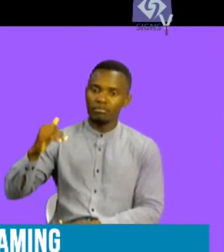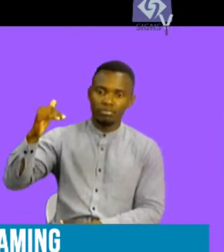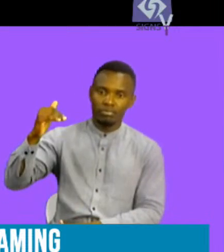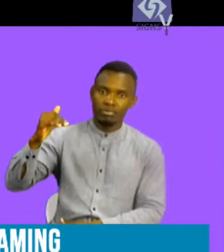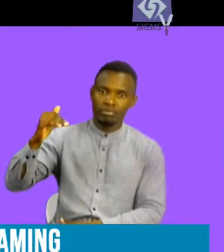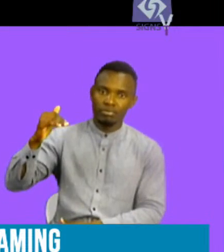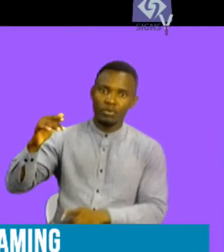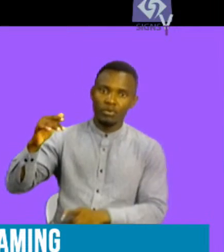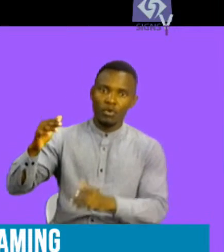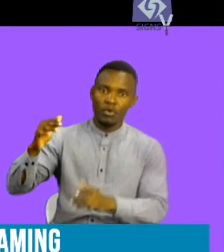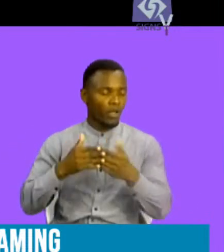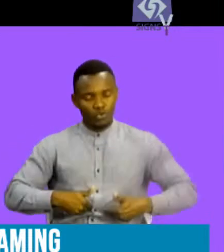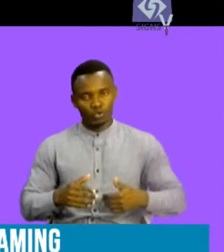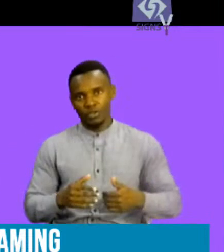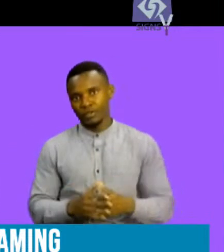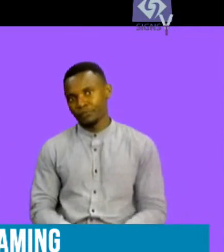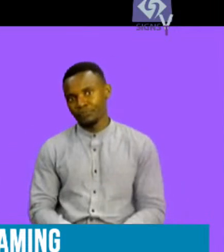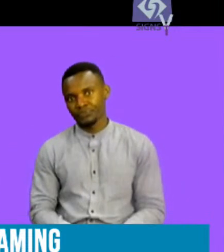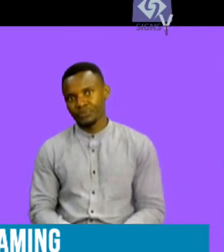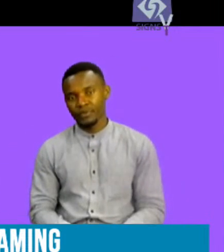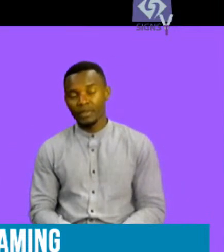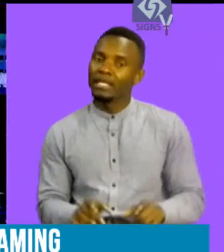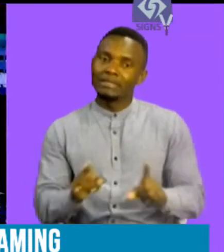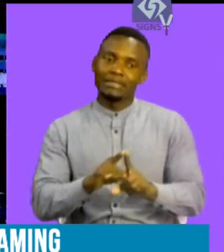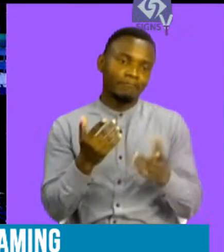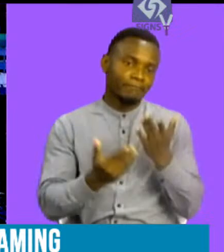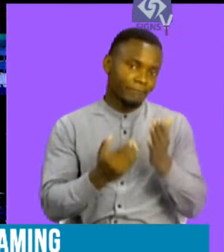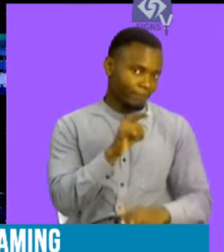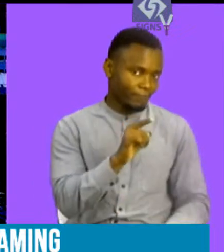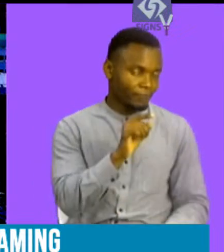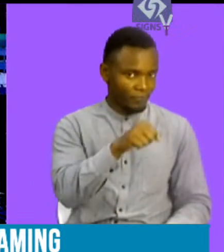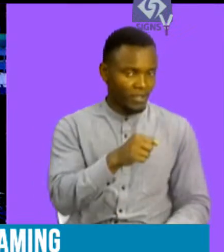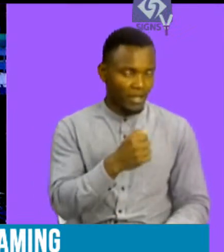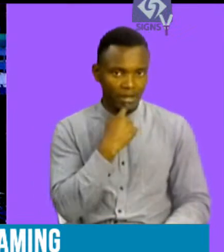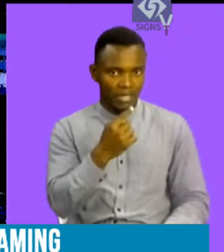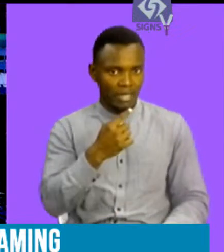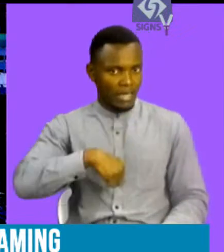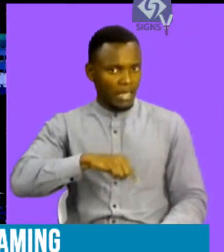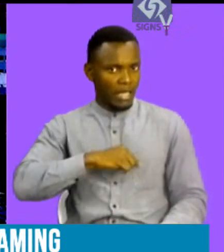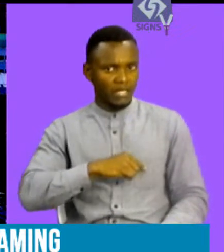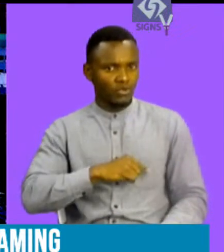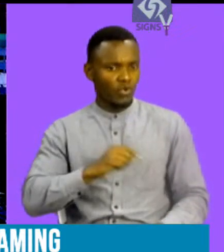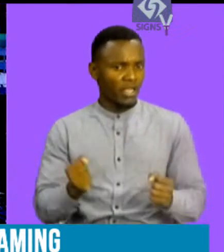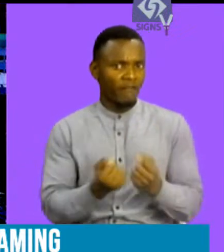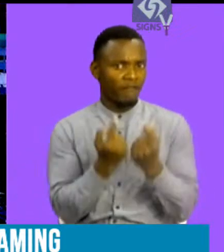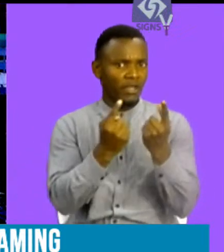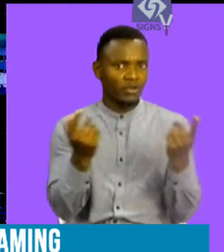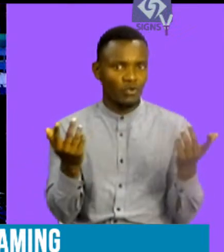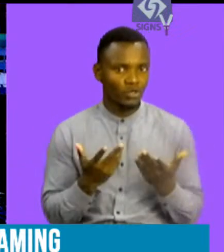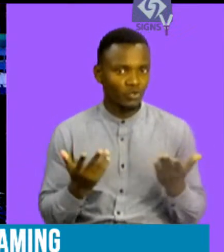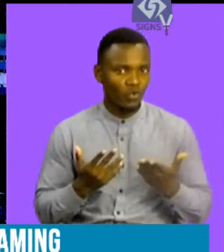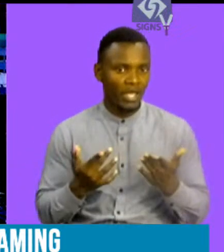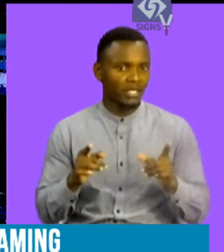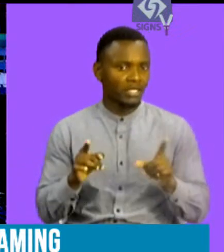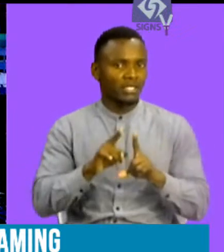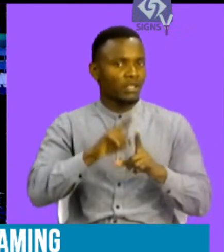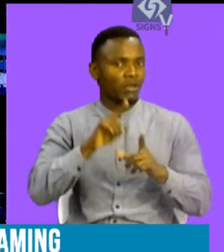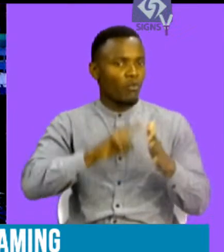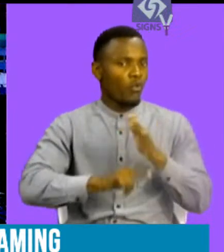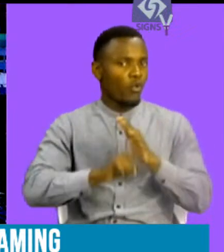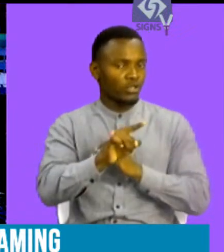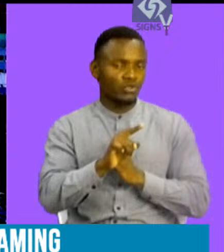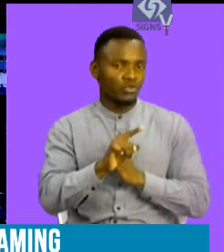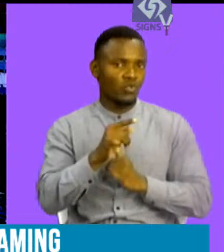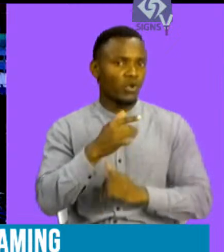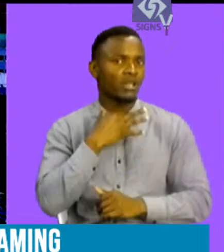Yeah. Mr. Kabanya, probably you could also tell us where the event was happening and what particularly stood out for you.